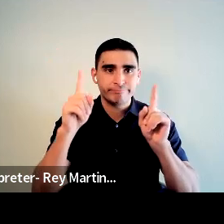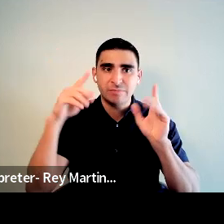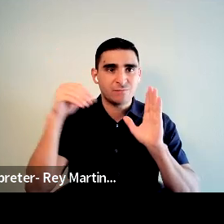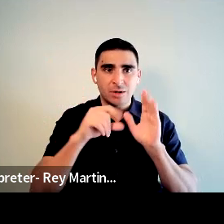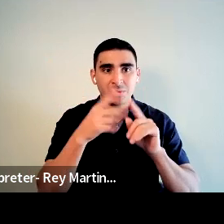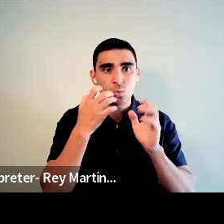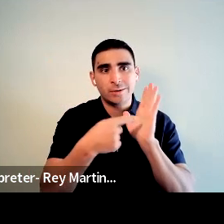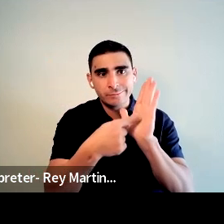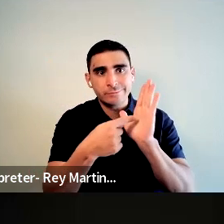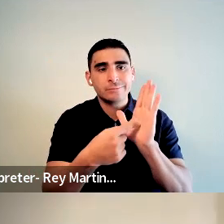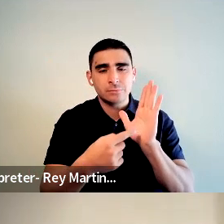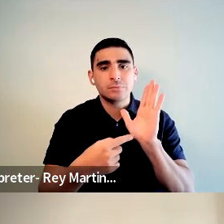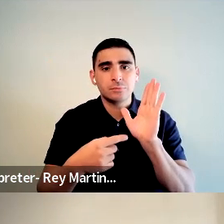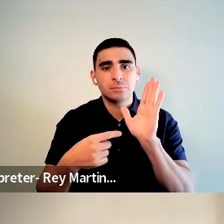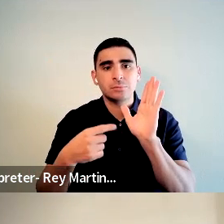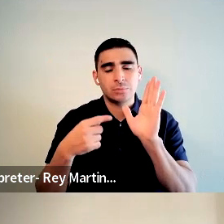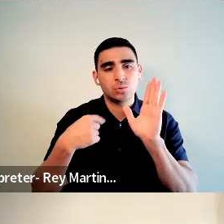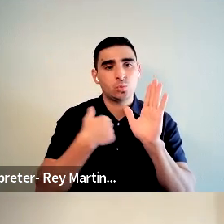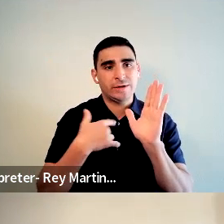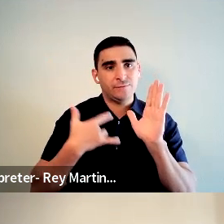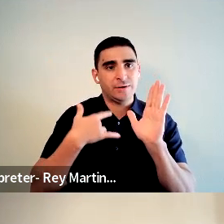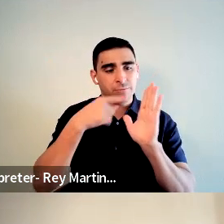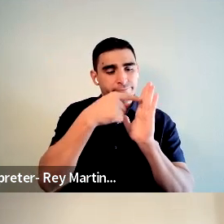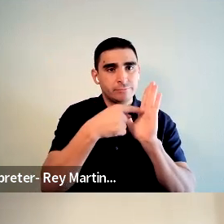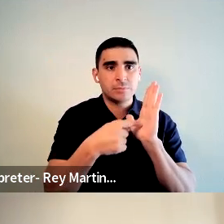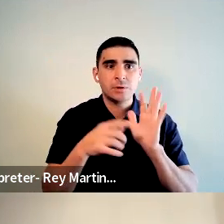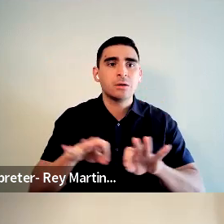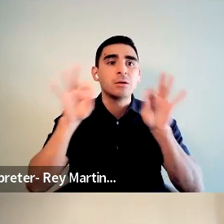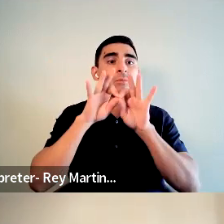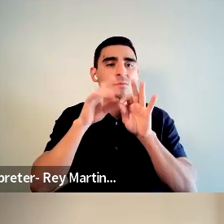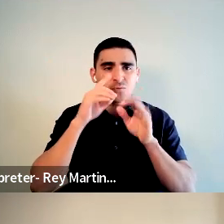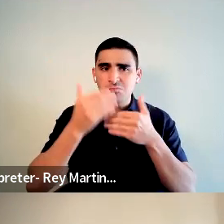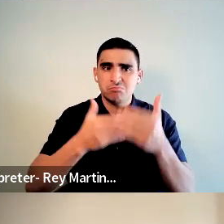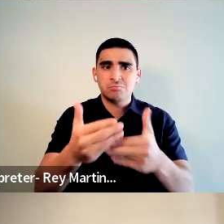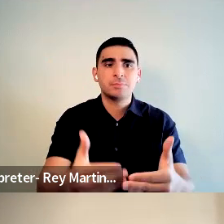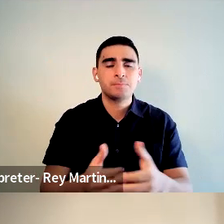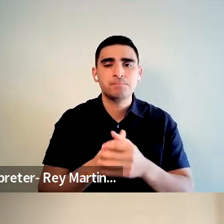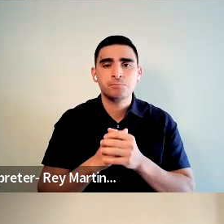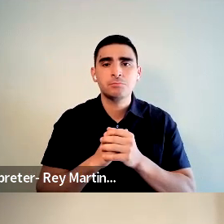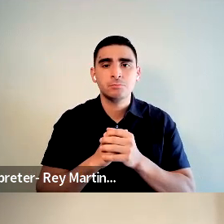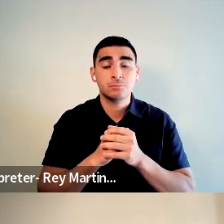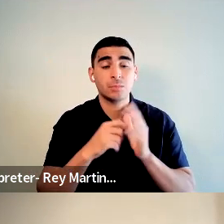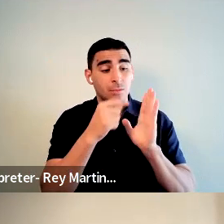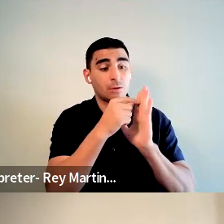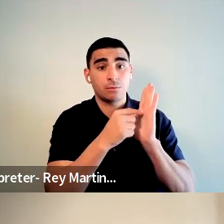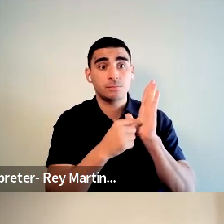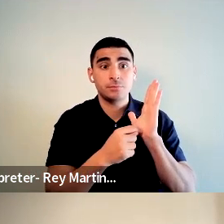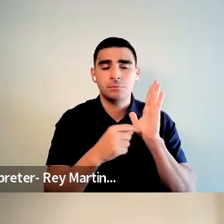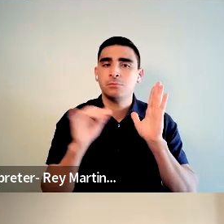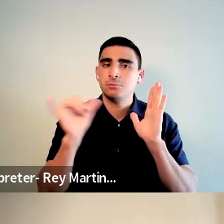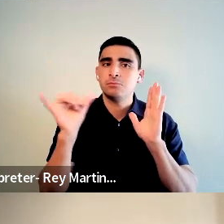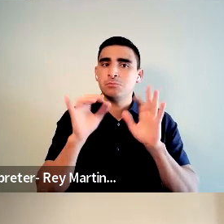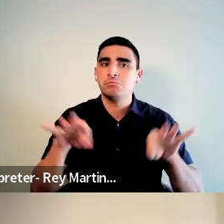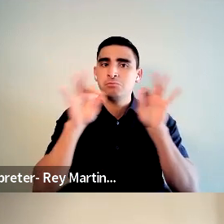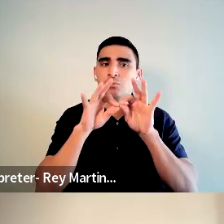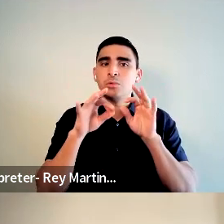we feel was important to carry through on. So those we also need to watch for as we're